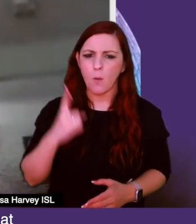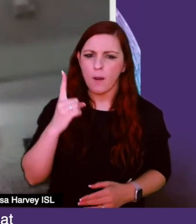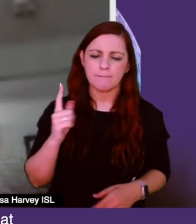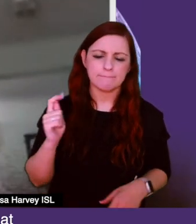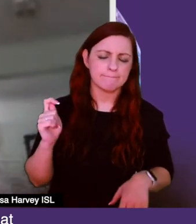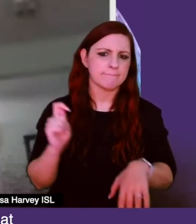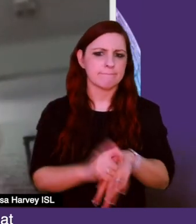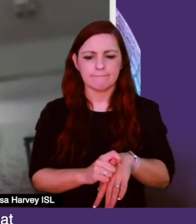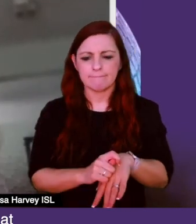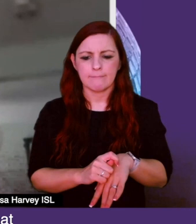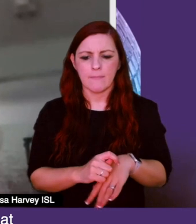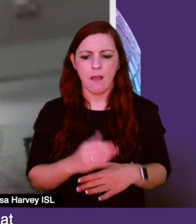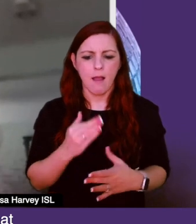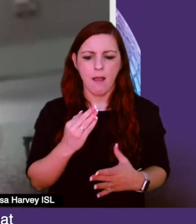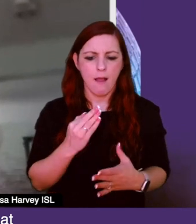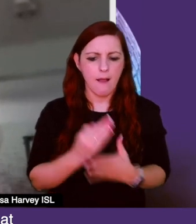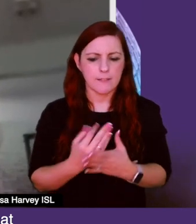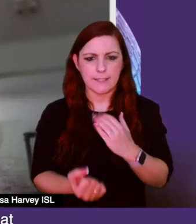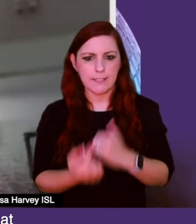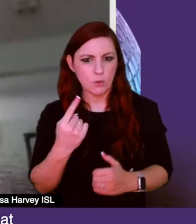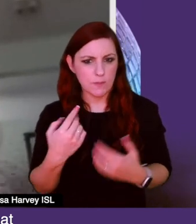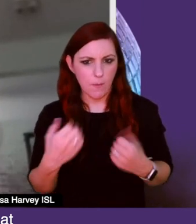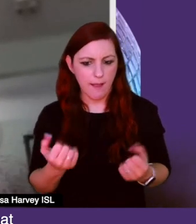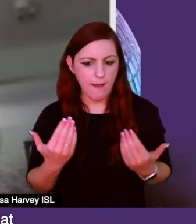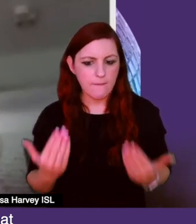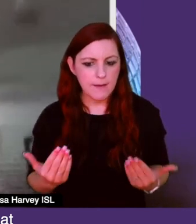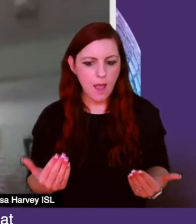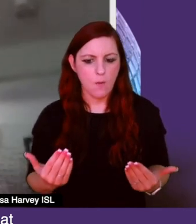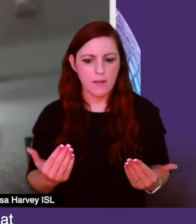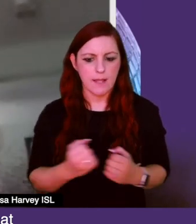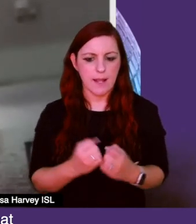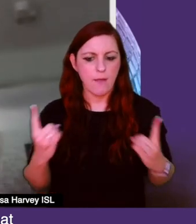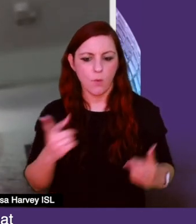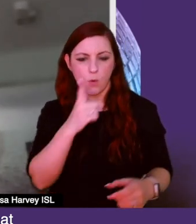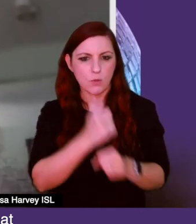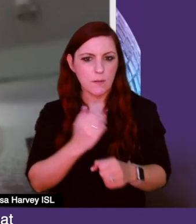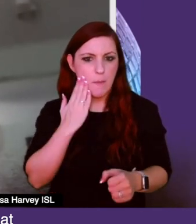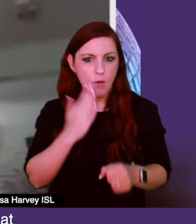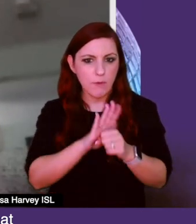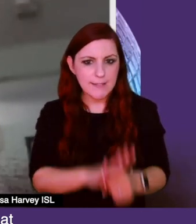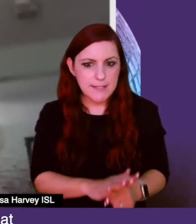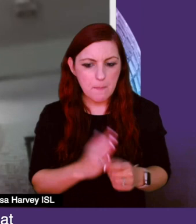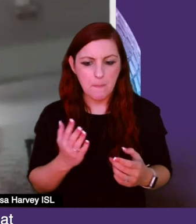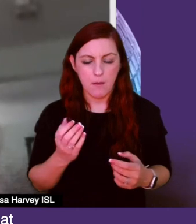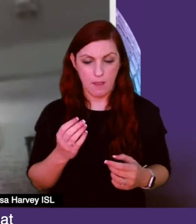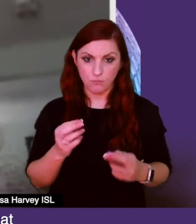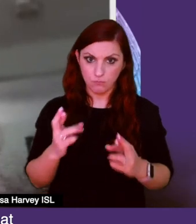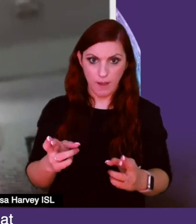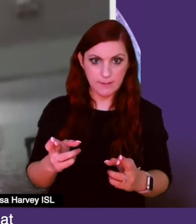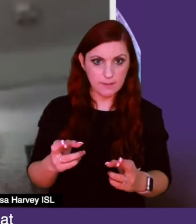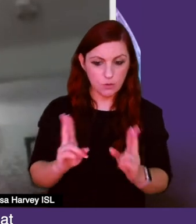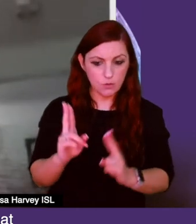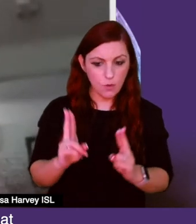of the greatest problems that we have now is that everybody talks about racism, quite